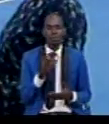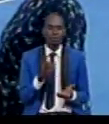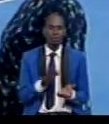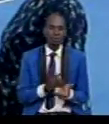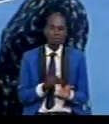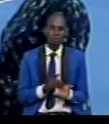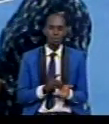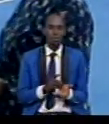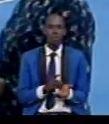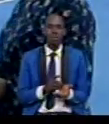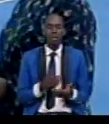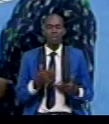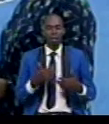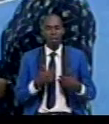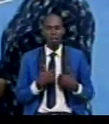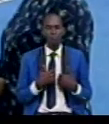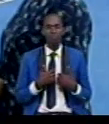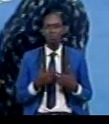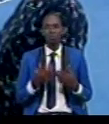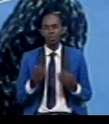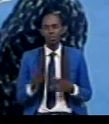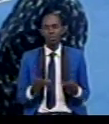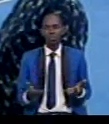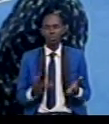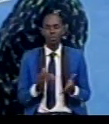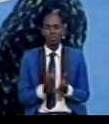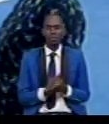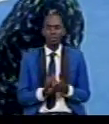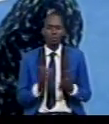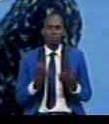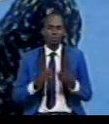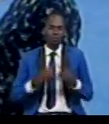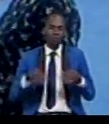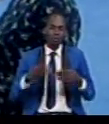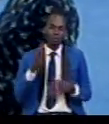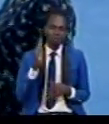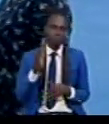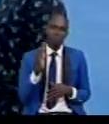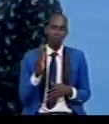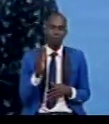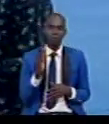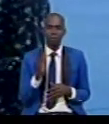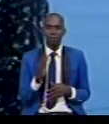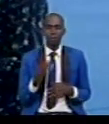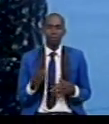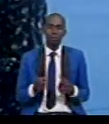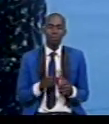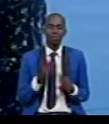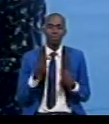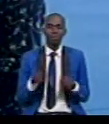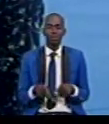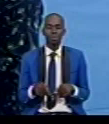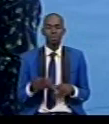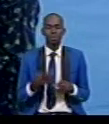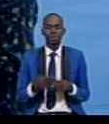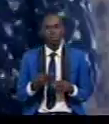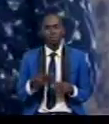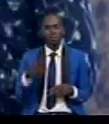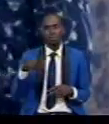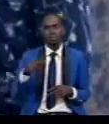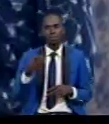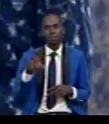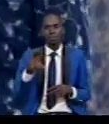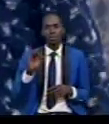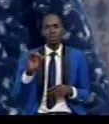our brethren tonight that come here to testify. I'll call on Precious Mina to share her testimony.